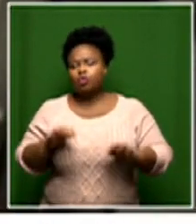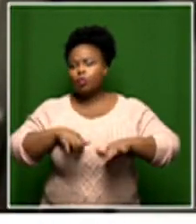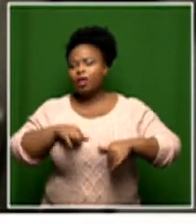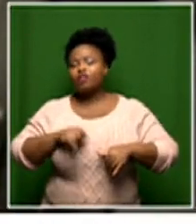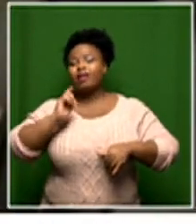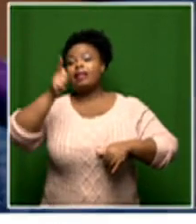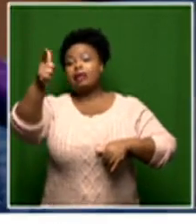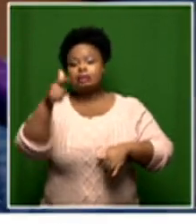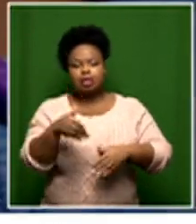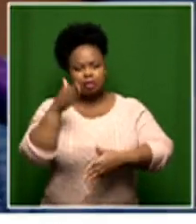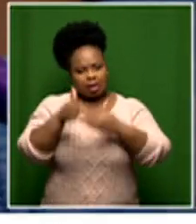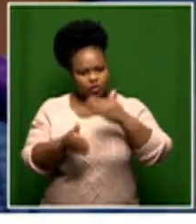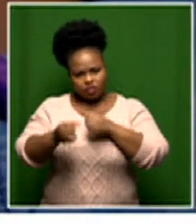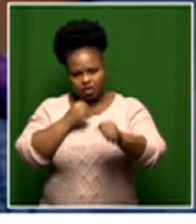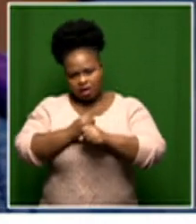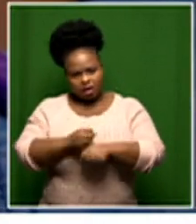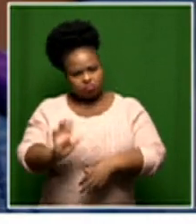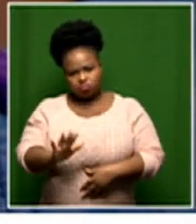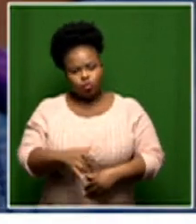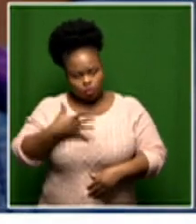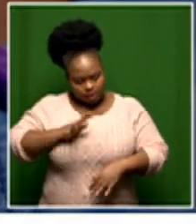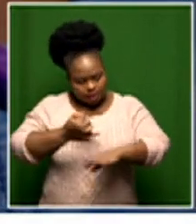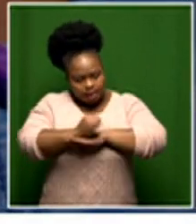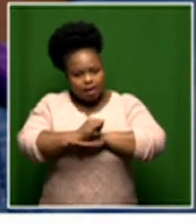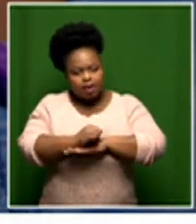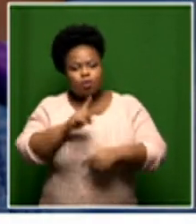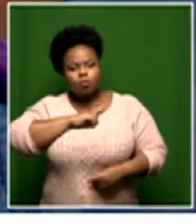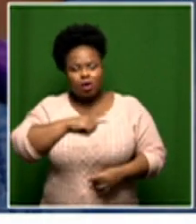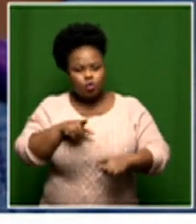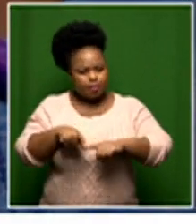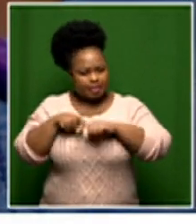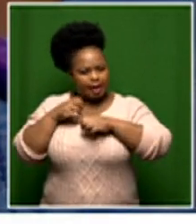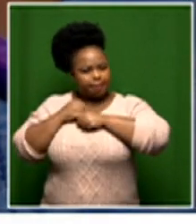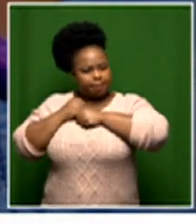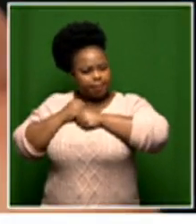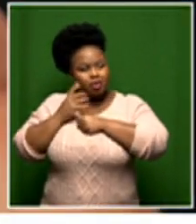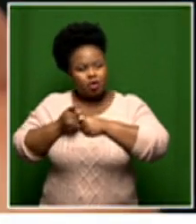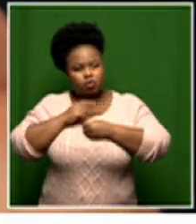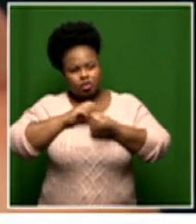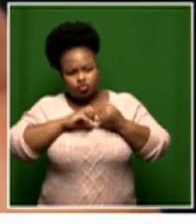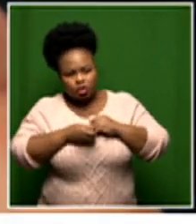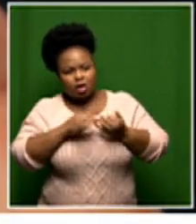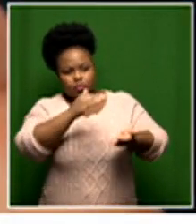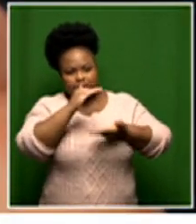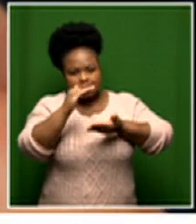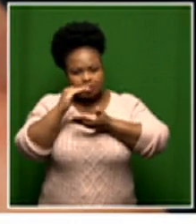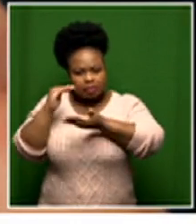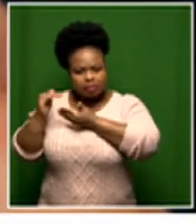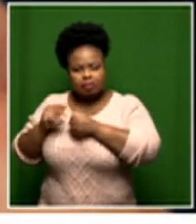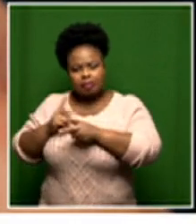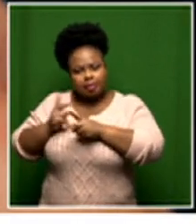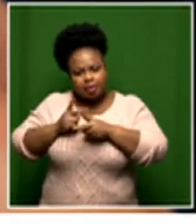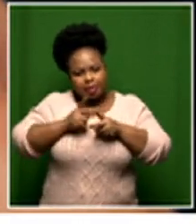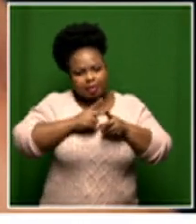want earlier. That's why we have to hold it like this, because we're trying to push them to deliver much earlier. So